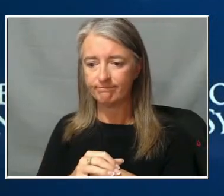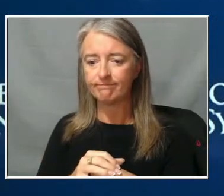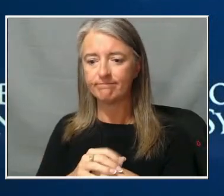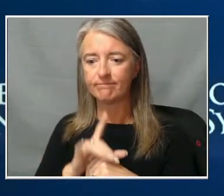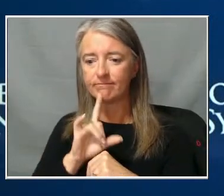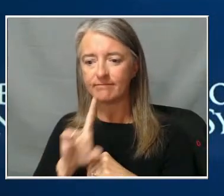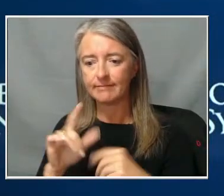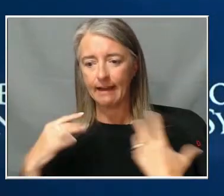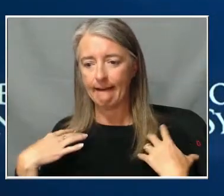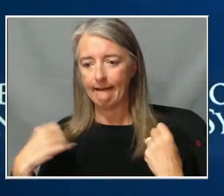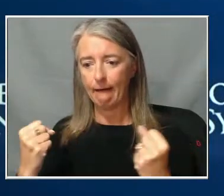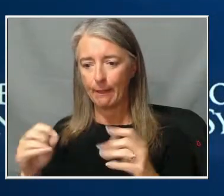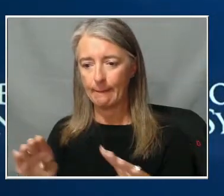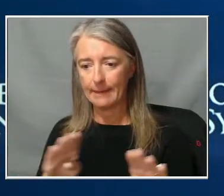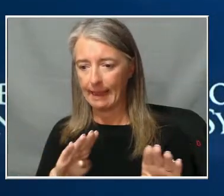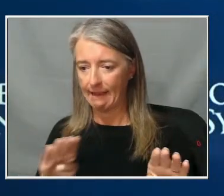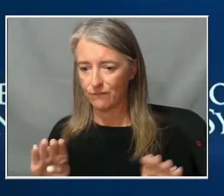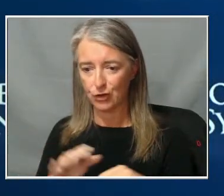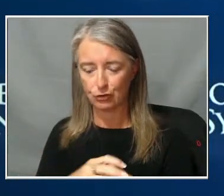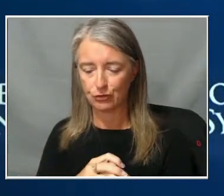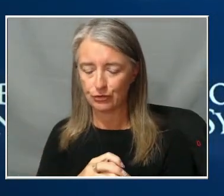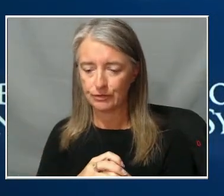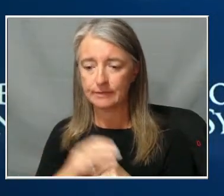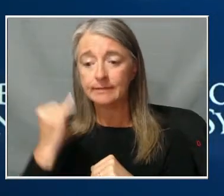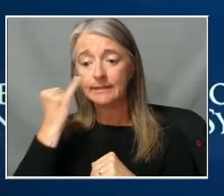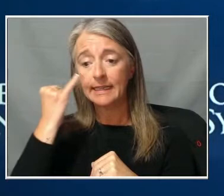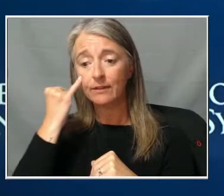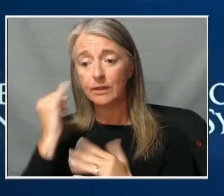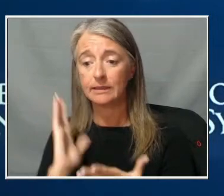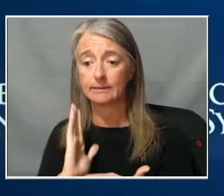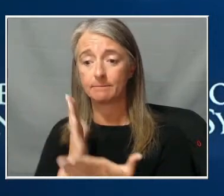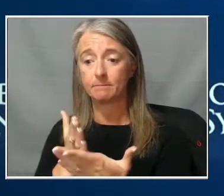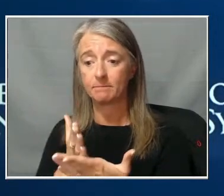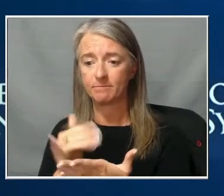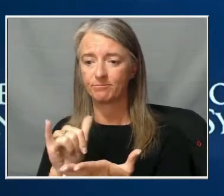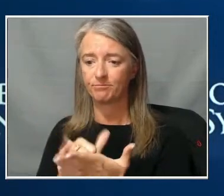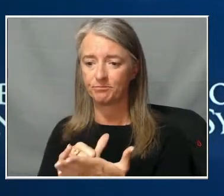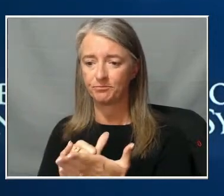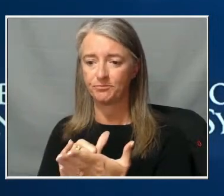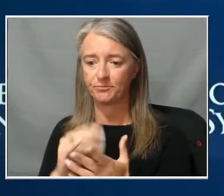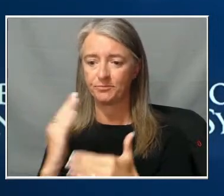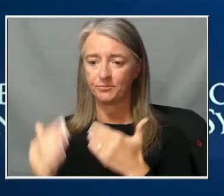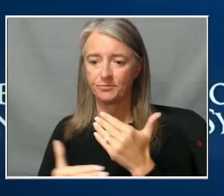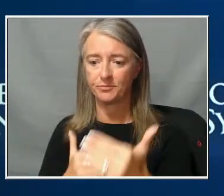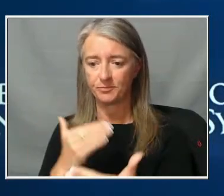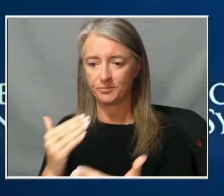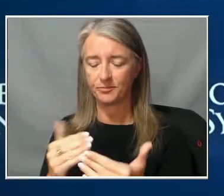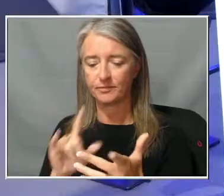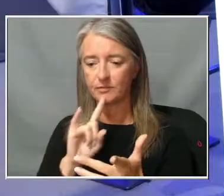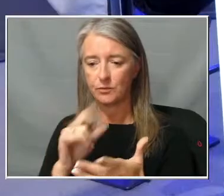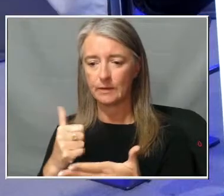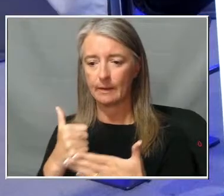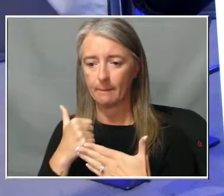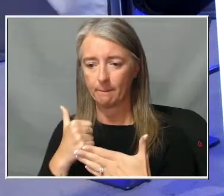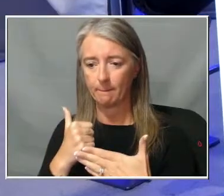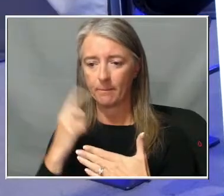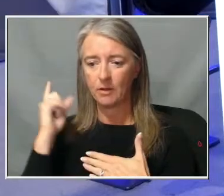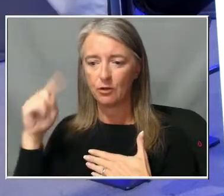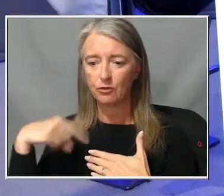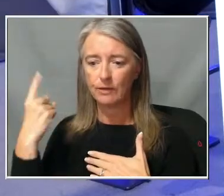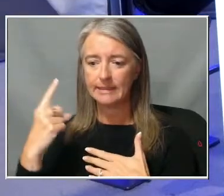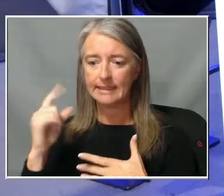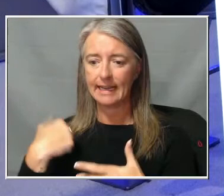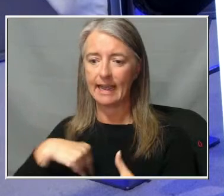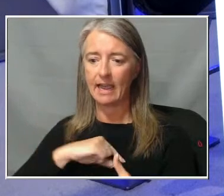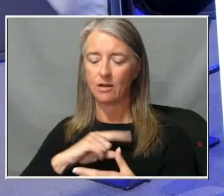unhealthy behavior. And if we could eliminate that, I think that would help people. Crazy to think how we normalize the